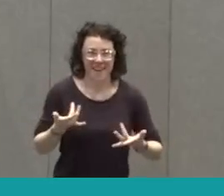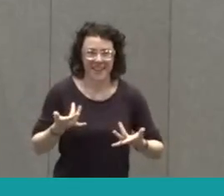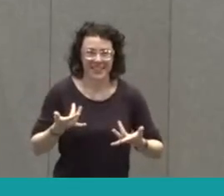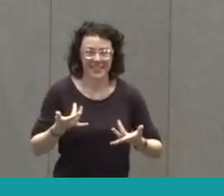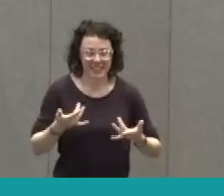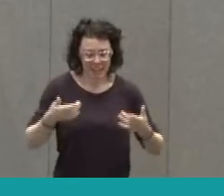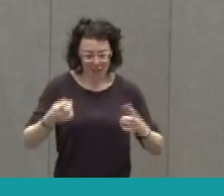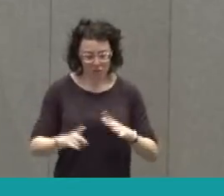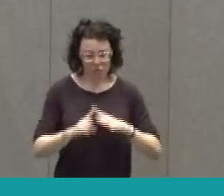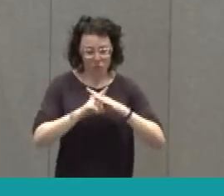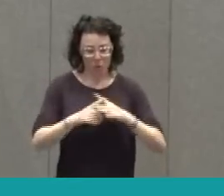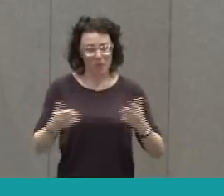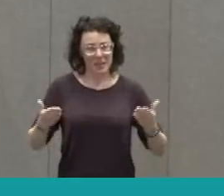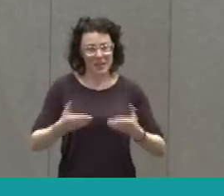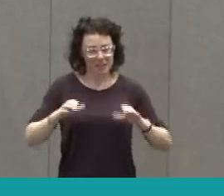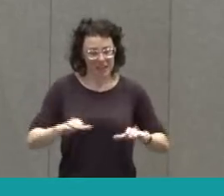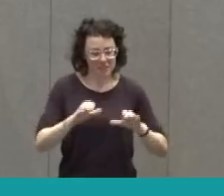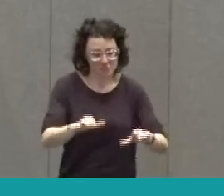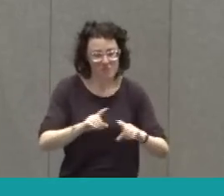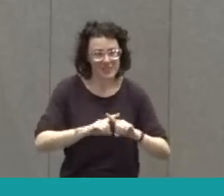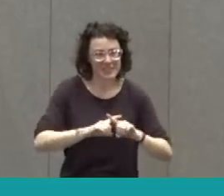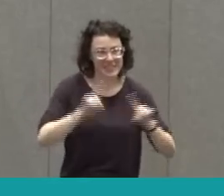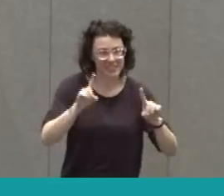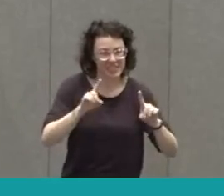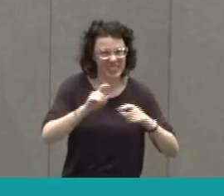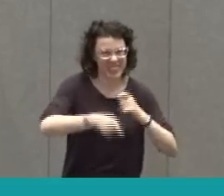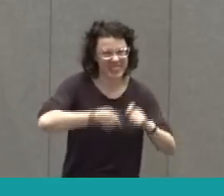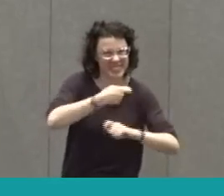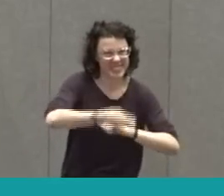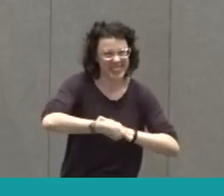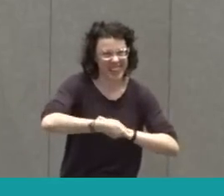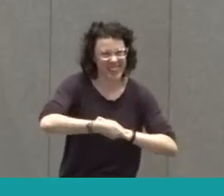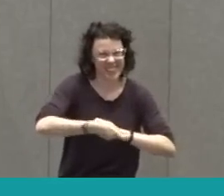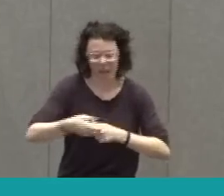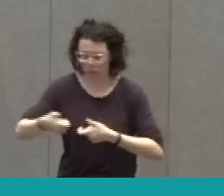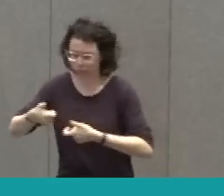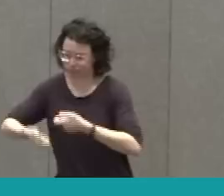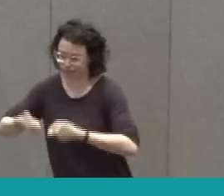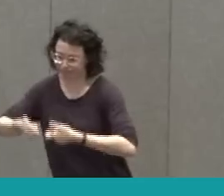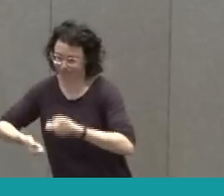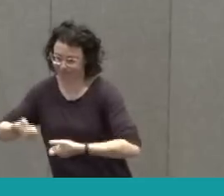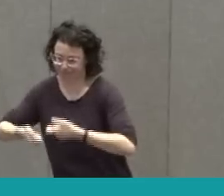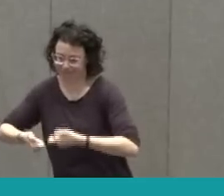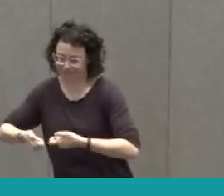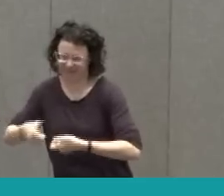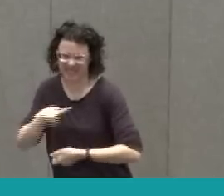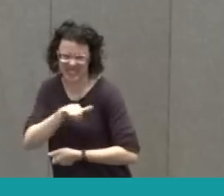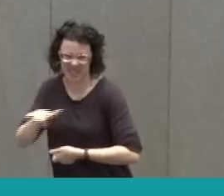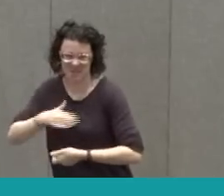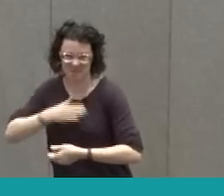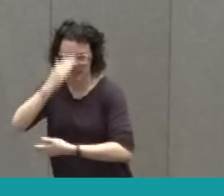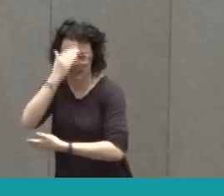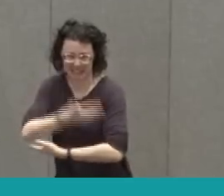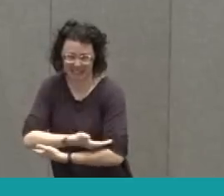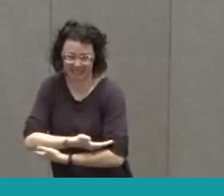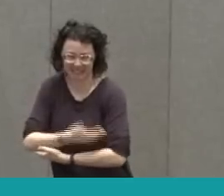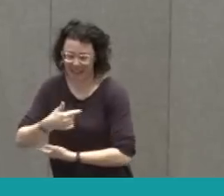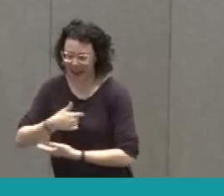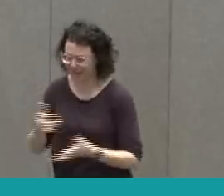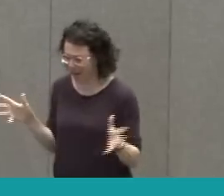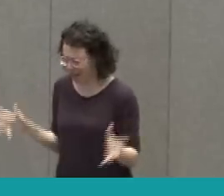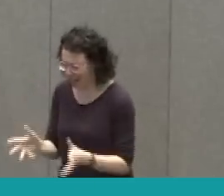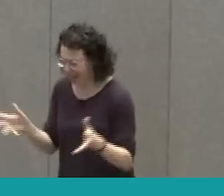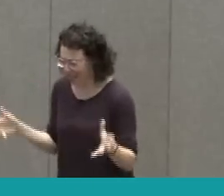playing video game like my son. He's sitting there and I have to encourage him to do many different things. So I'm excited that you're here with me